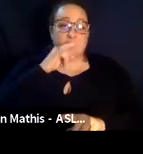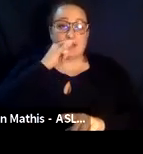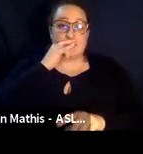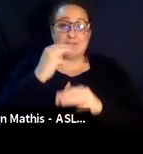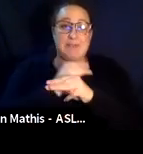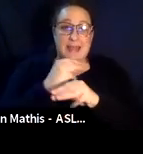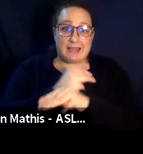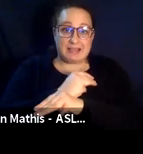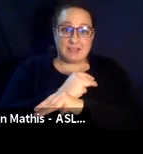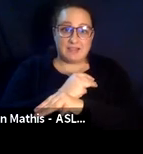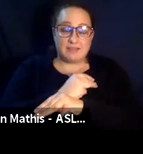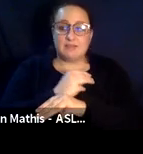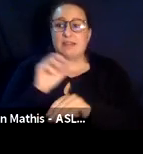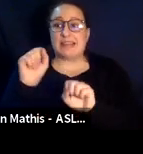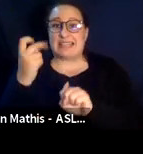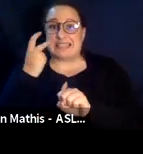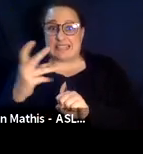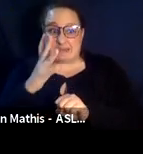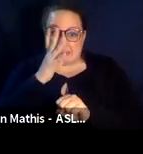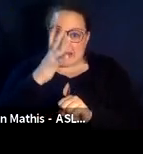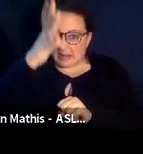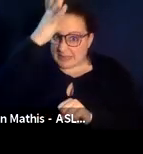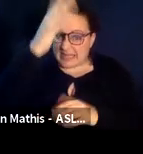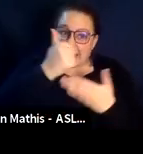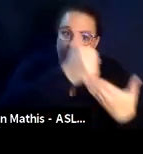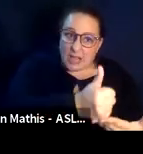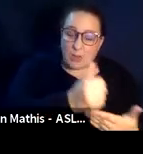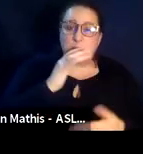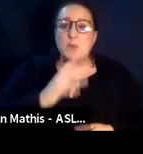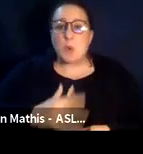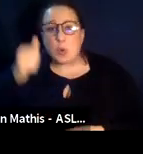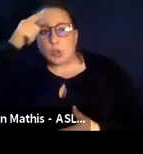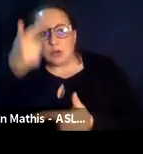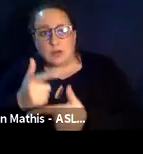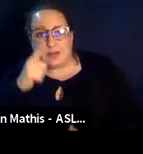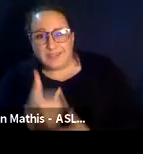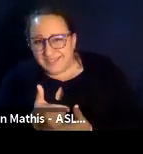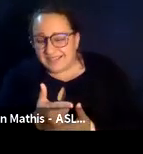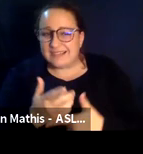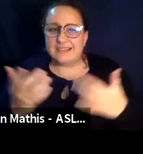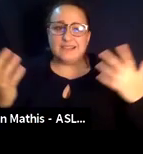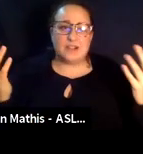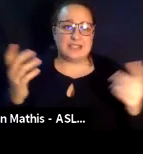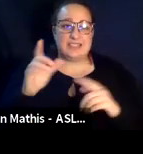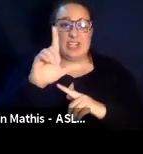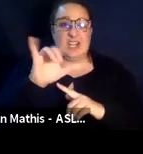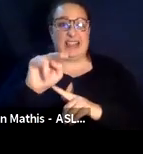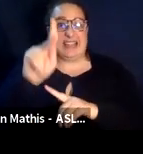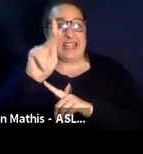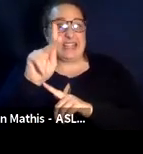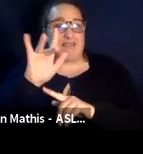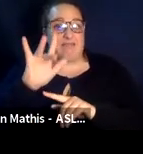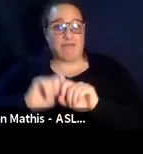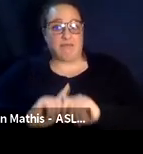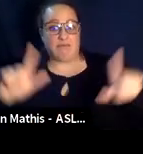can see it, is it mom and dad that can help, or an older brother or sister? Or is there a link to reach out to